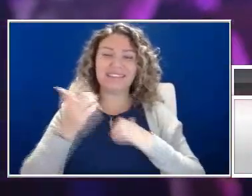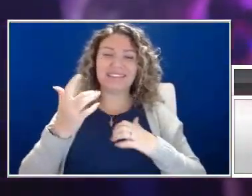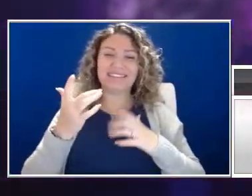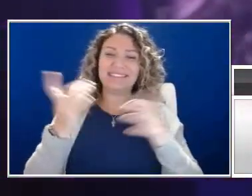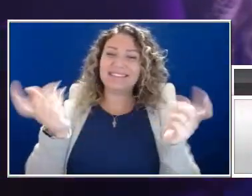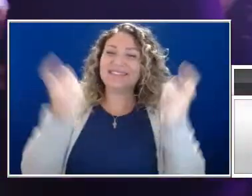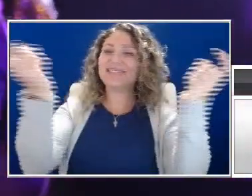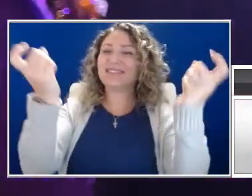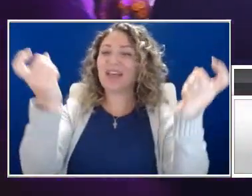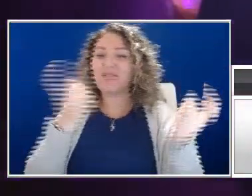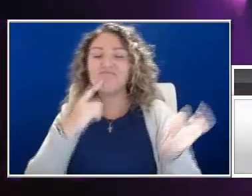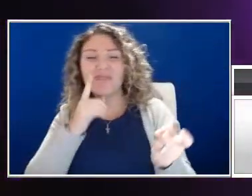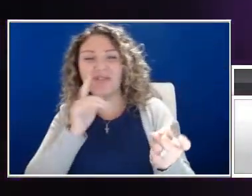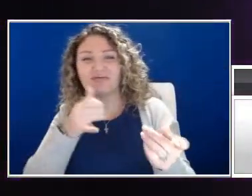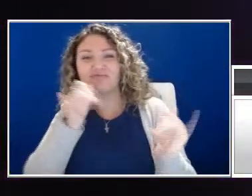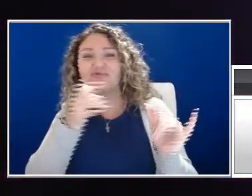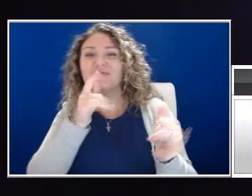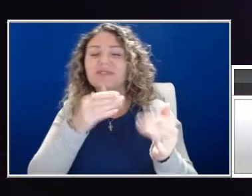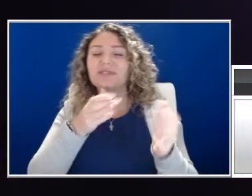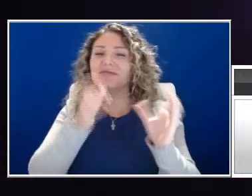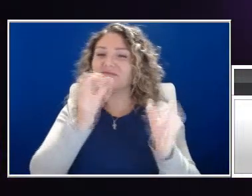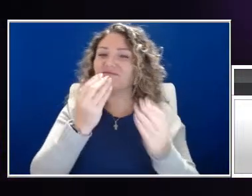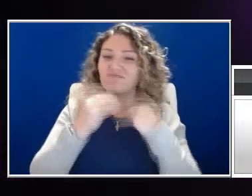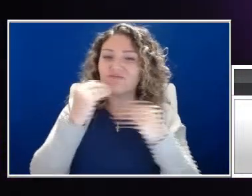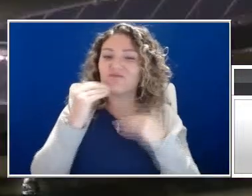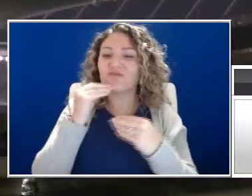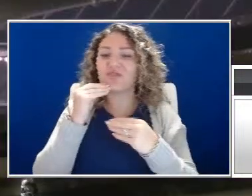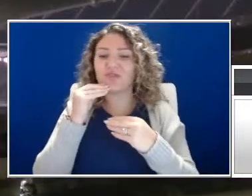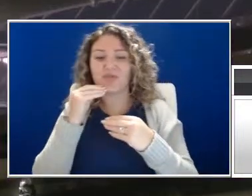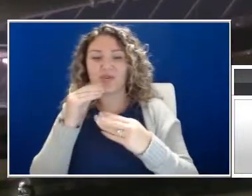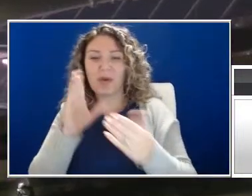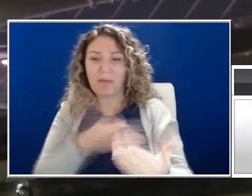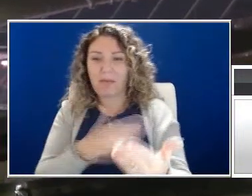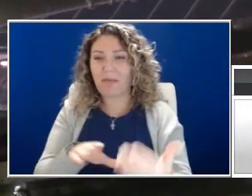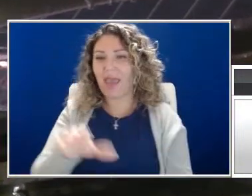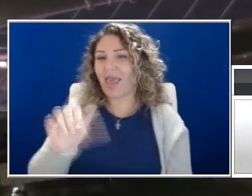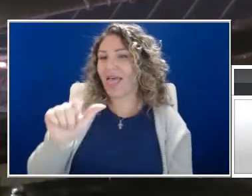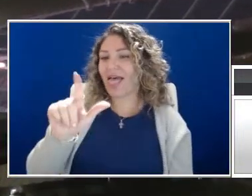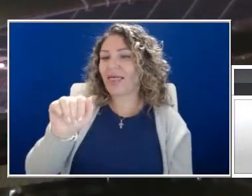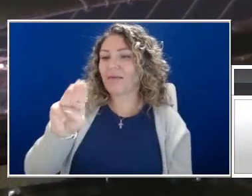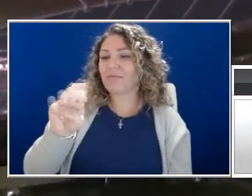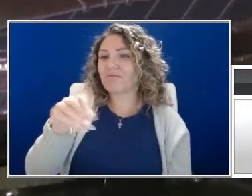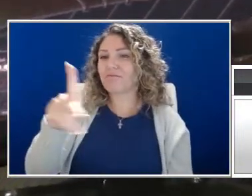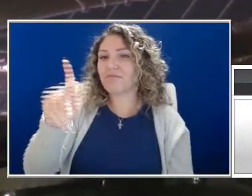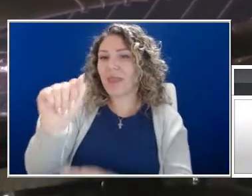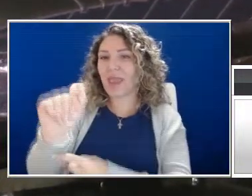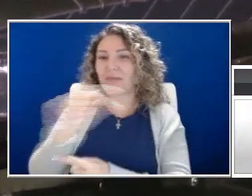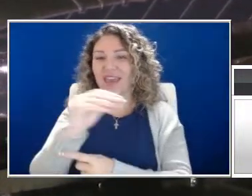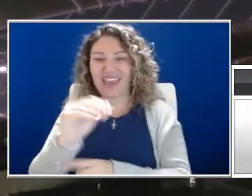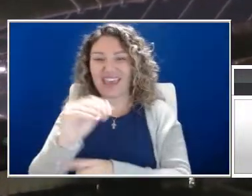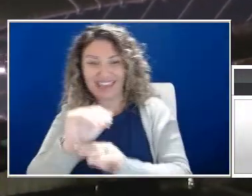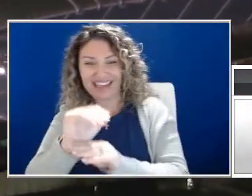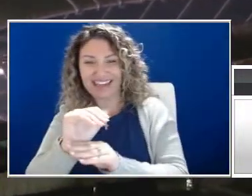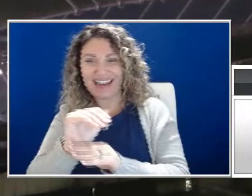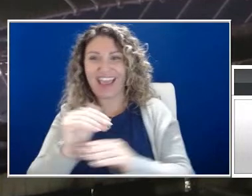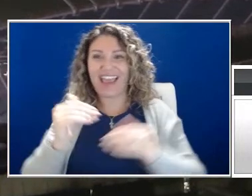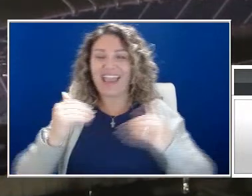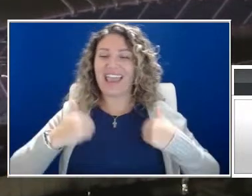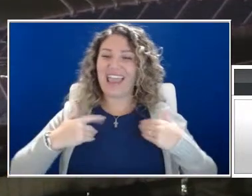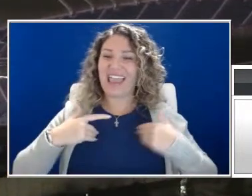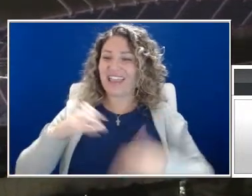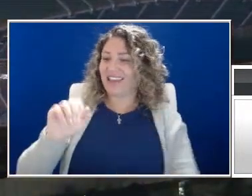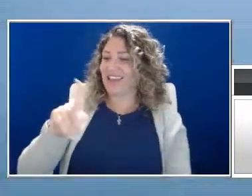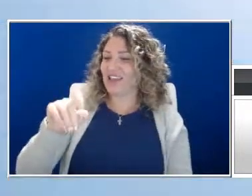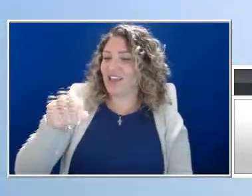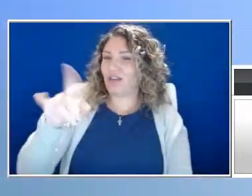year's musical guests were country band Alabama. And of course, the night was brought down by Emerald City Band, a big fan favorite.